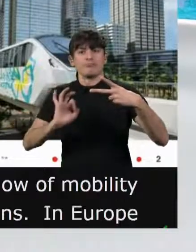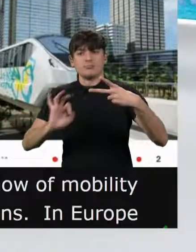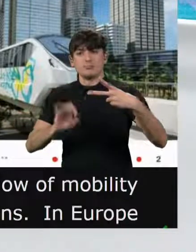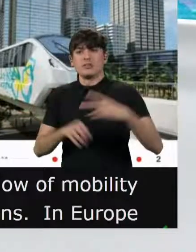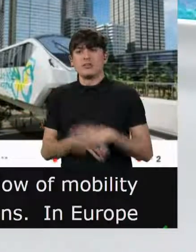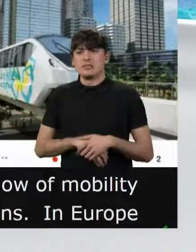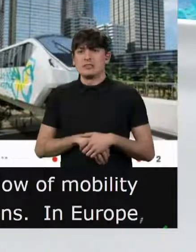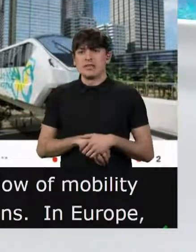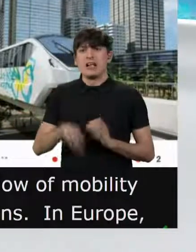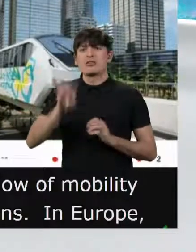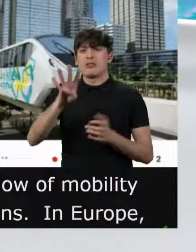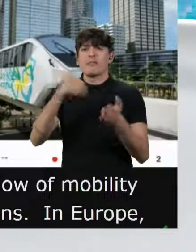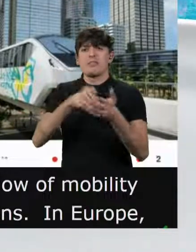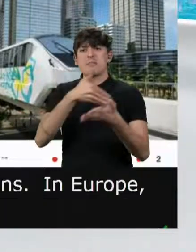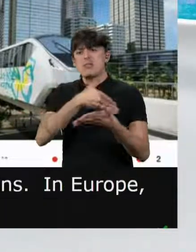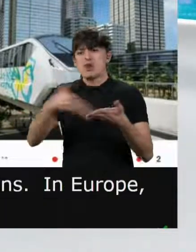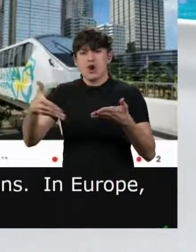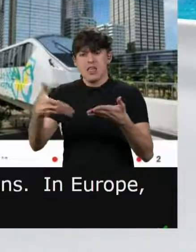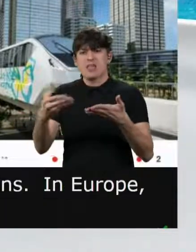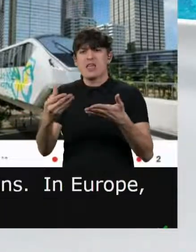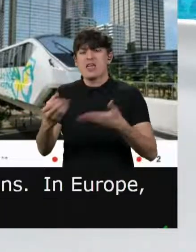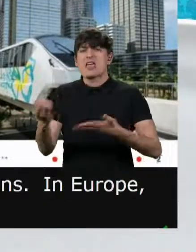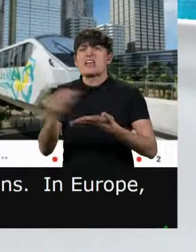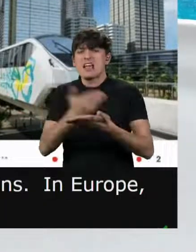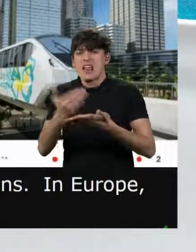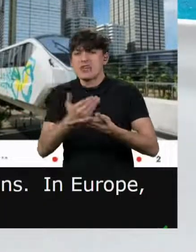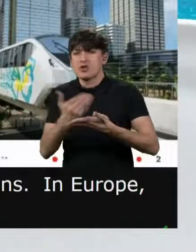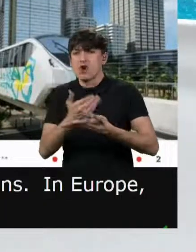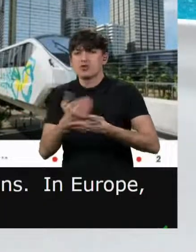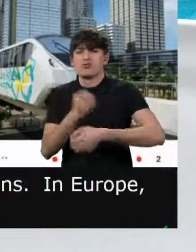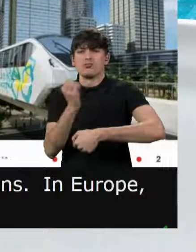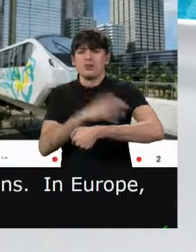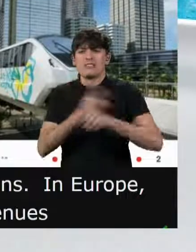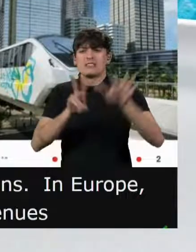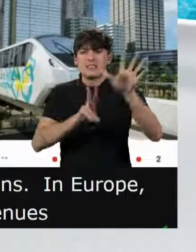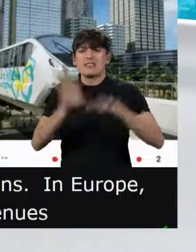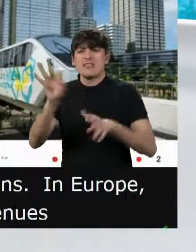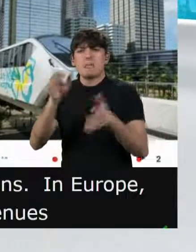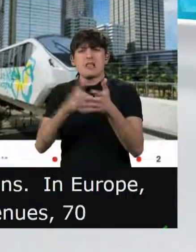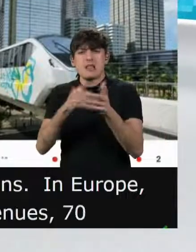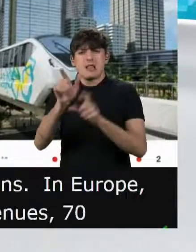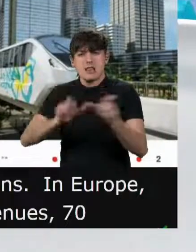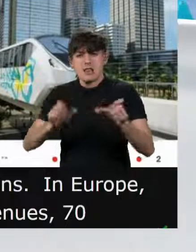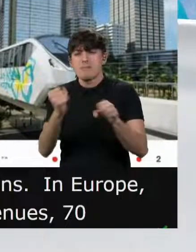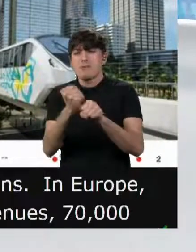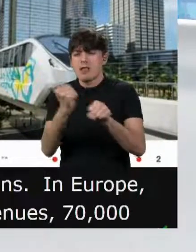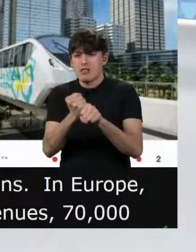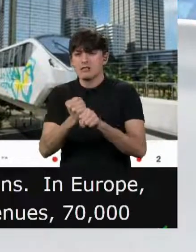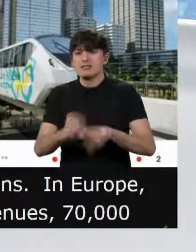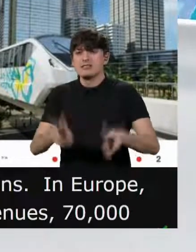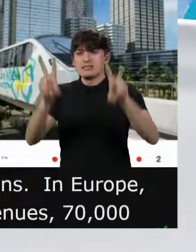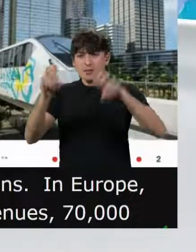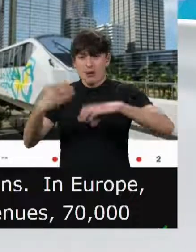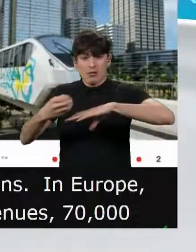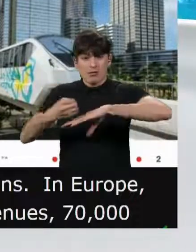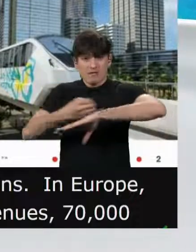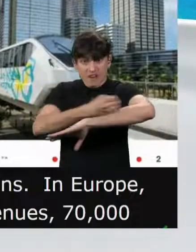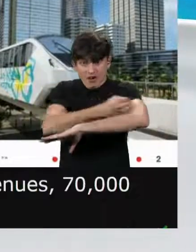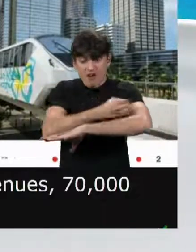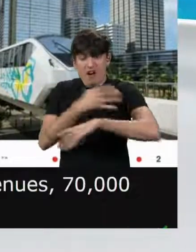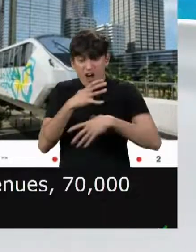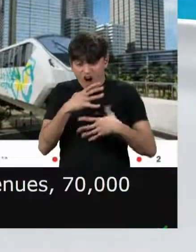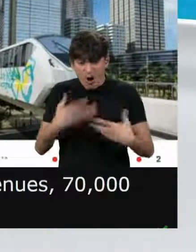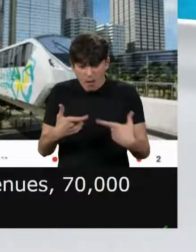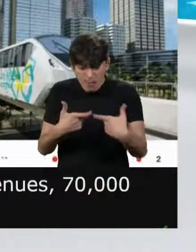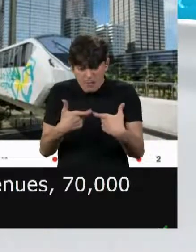billion in revenues, 70,000 employees. So trains are growing